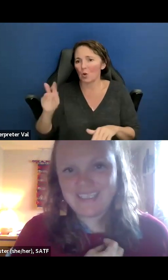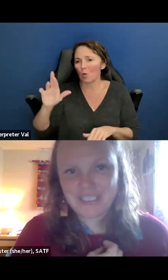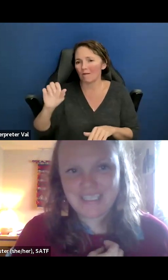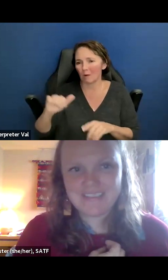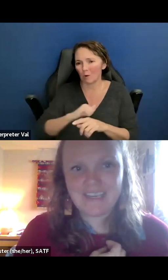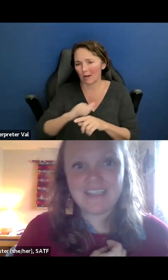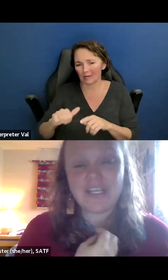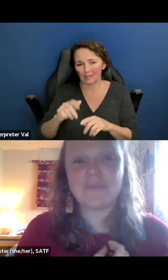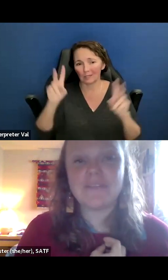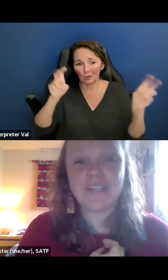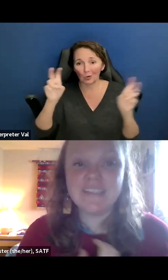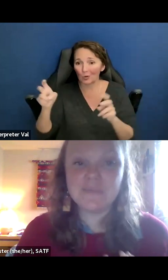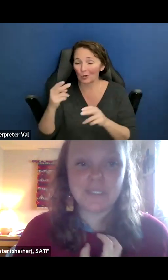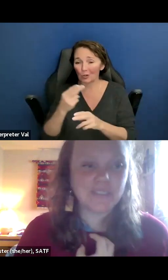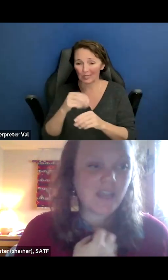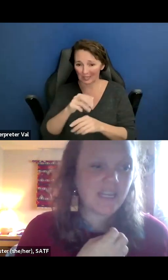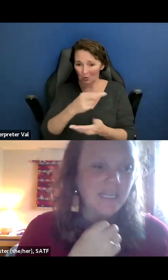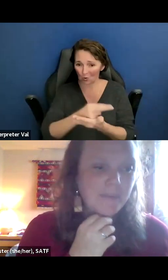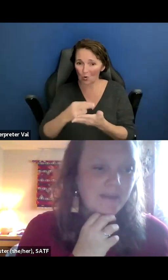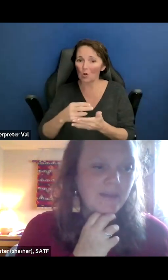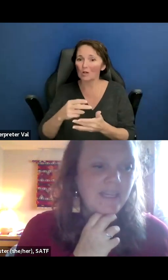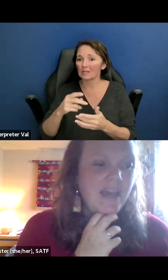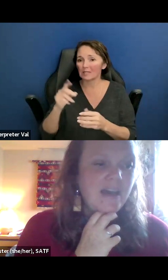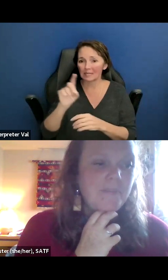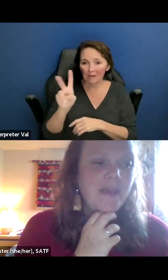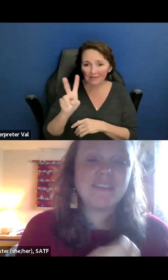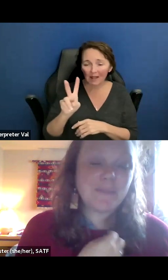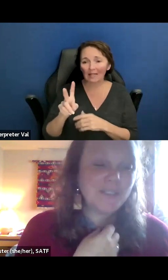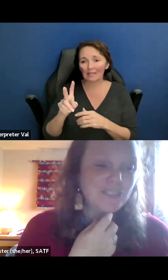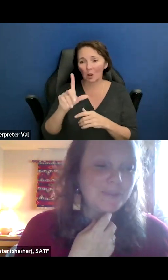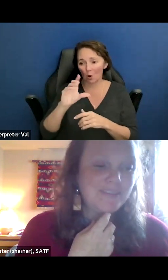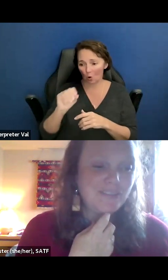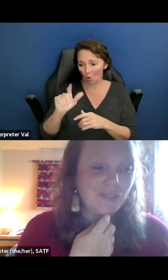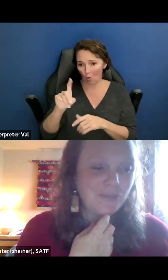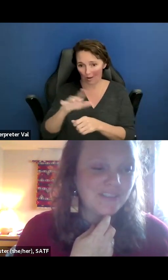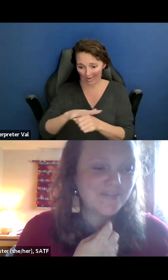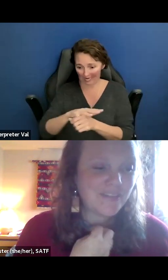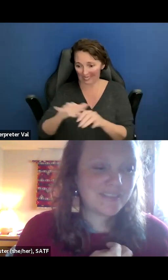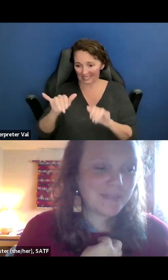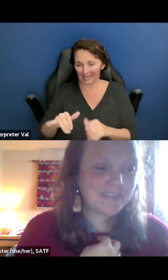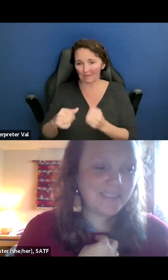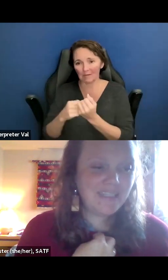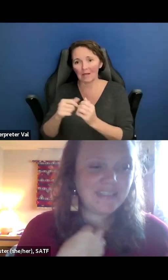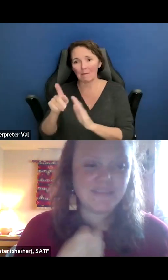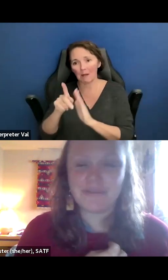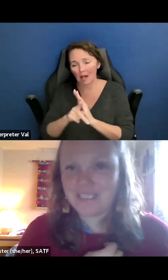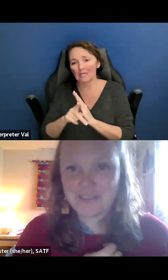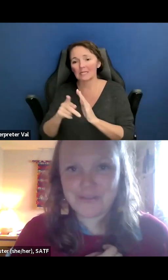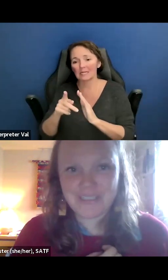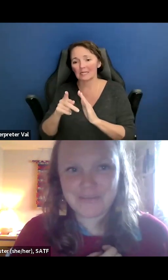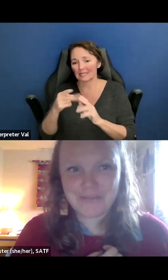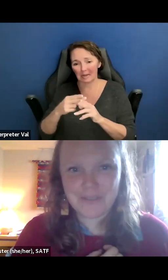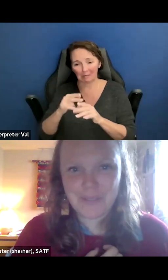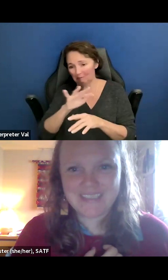a DHS child welfare caseworker talking about how this partnership has shown there's fundamentally a different way to